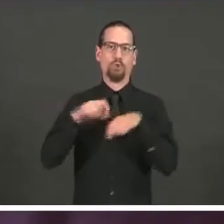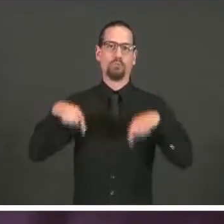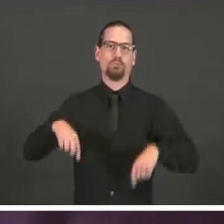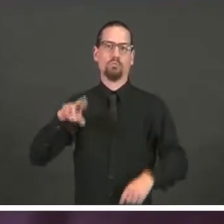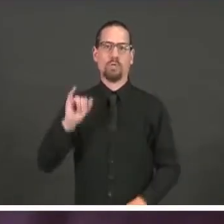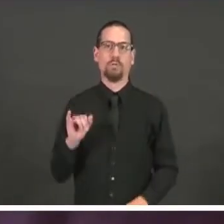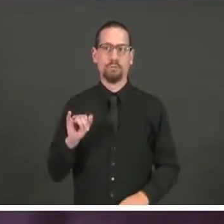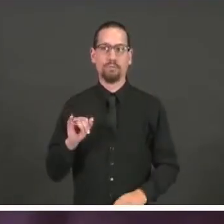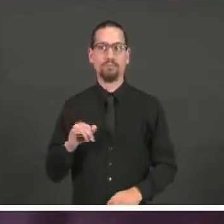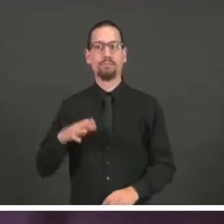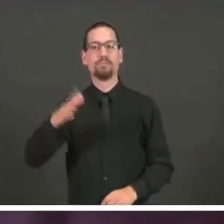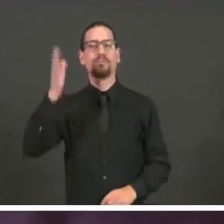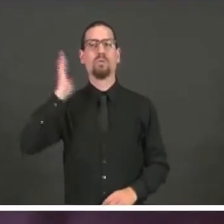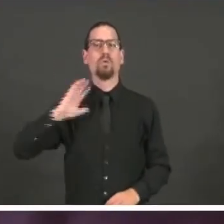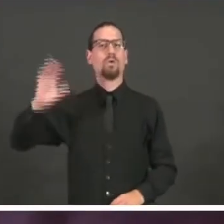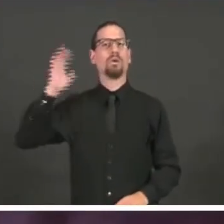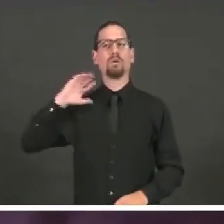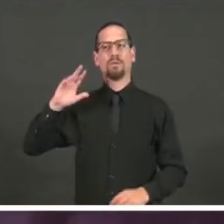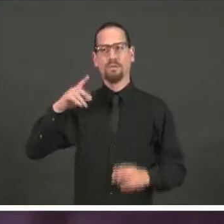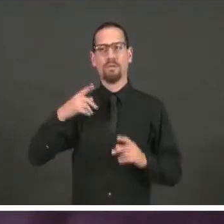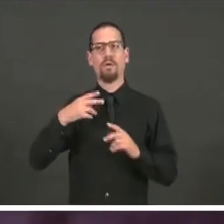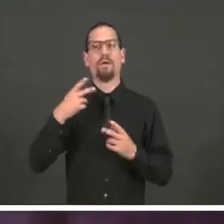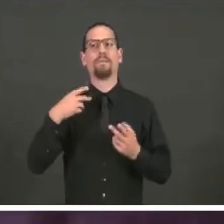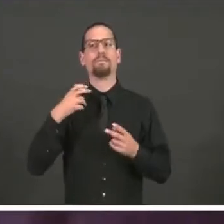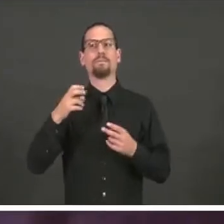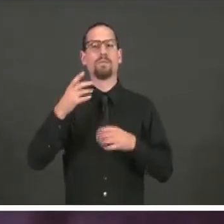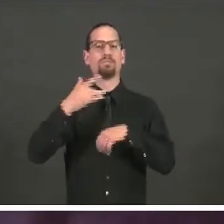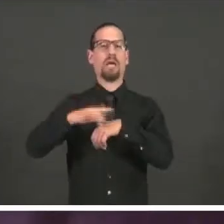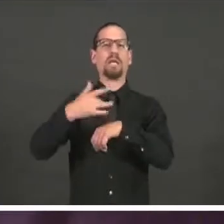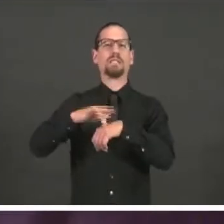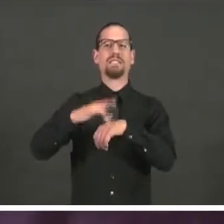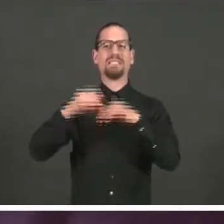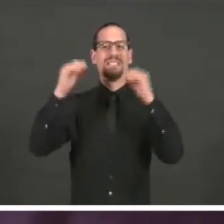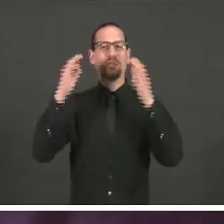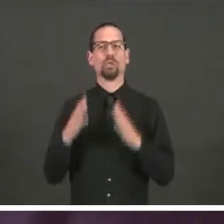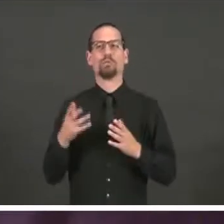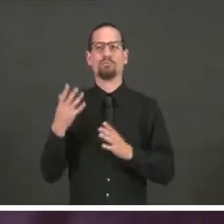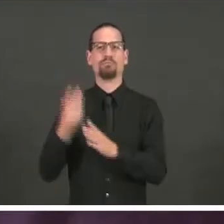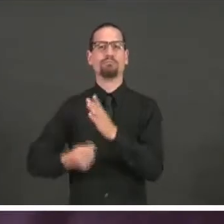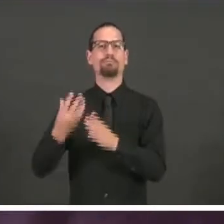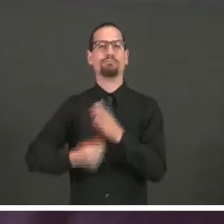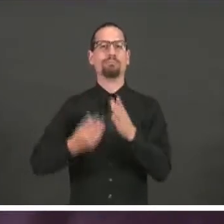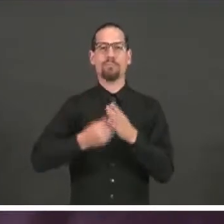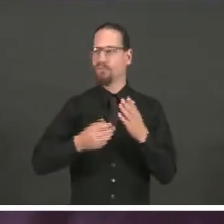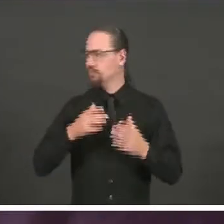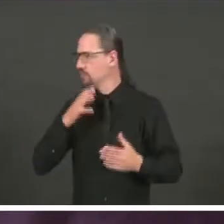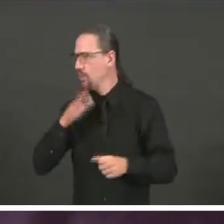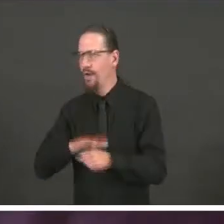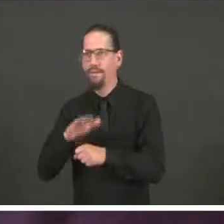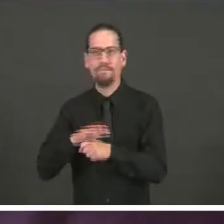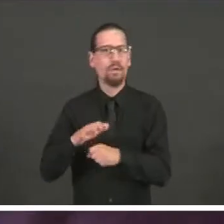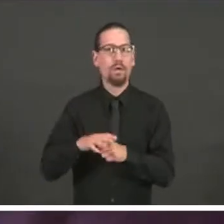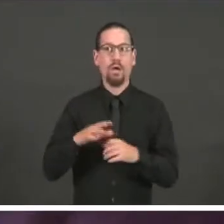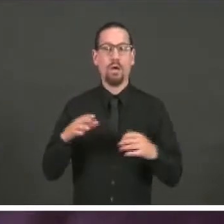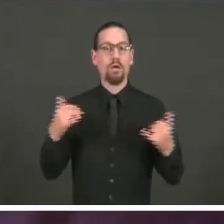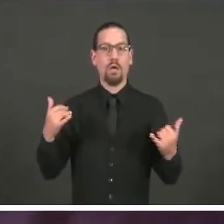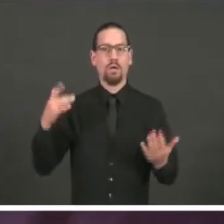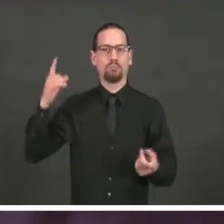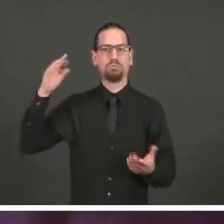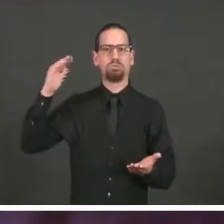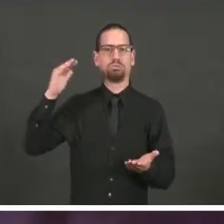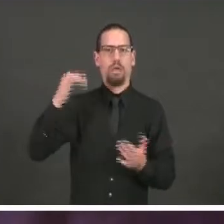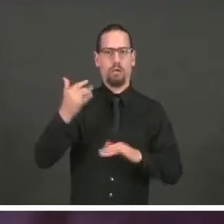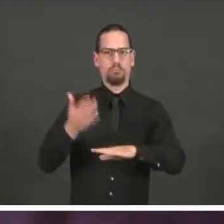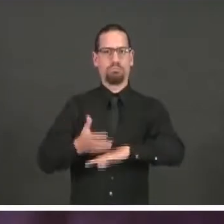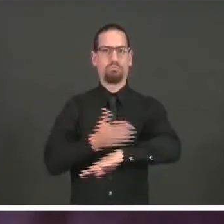Statewide, we're working on initiatives to bring more talent to Rhode Island and keep the great talent that we have. Our teachers are important